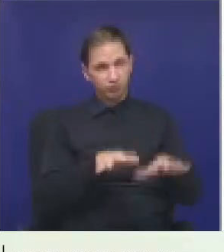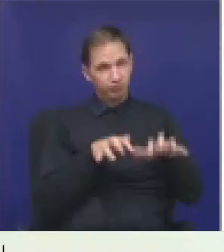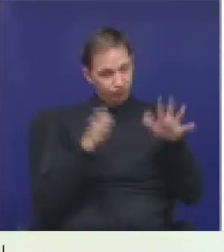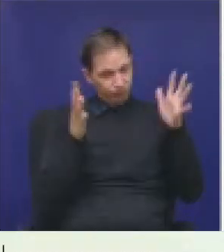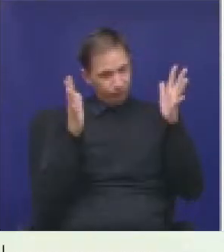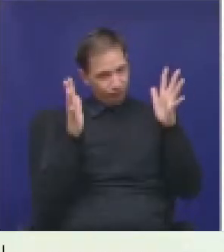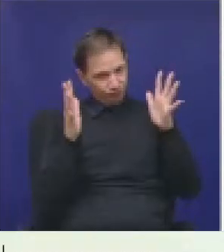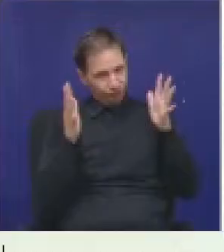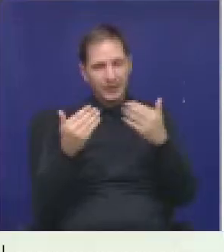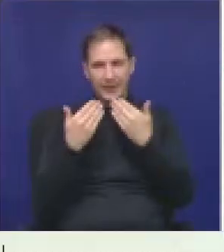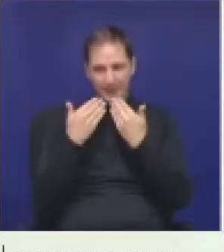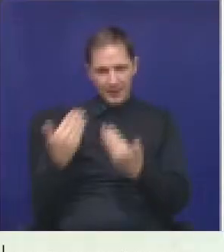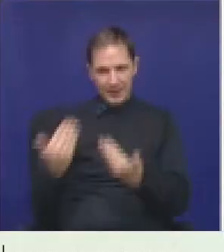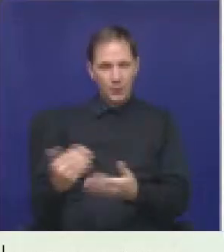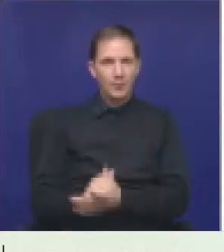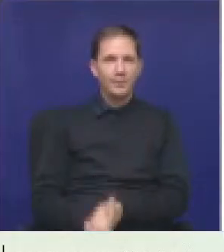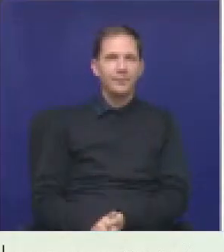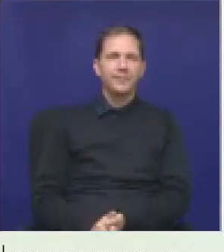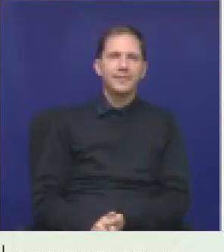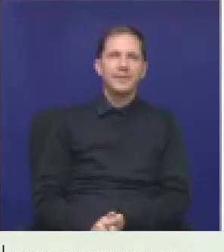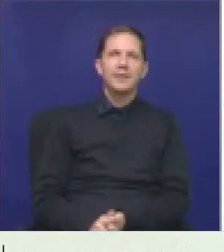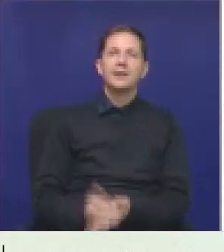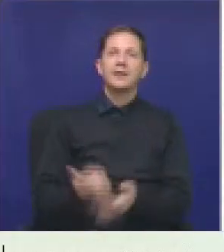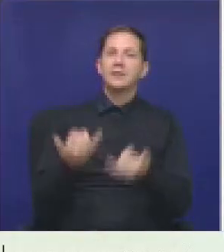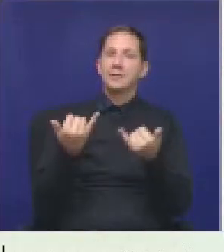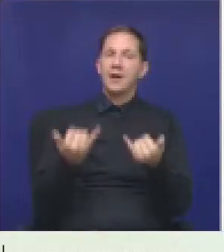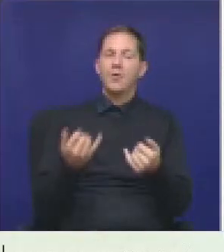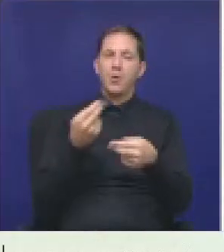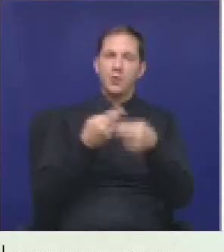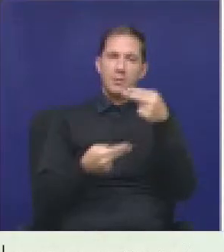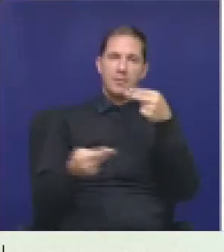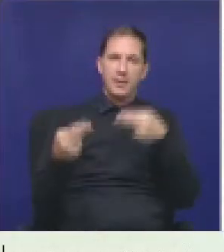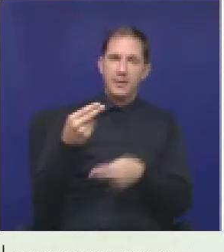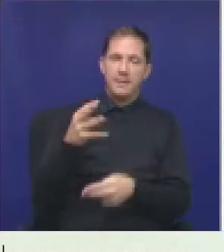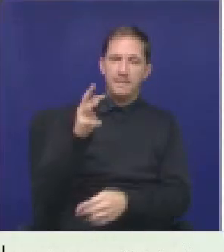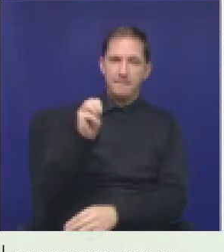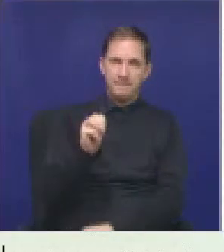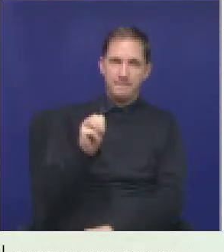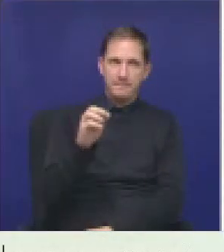Thank you, Honorable Minister. The next speaker is the Honorable Ngweba.